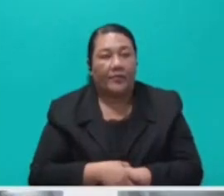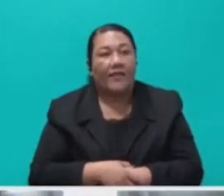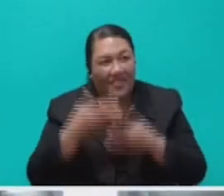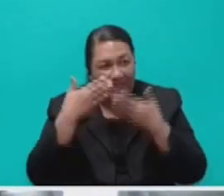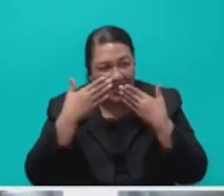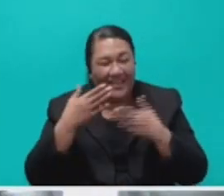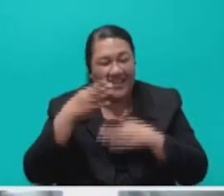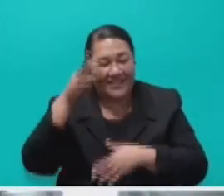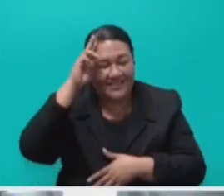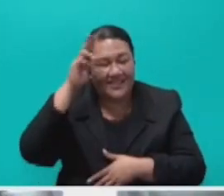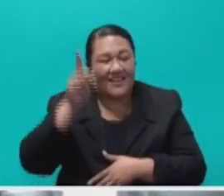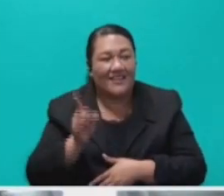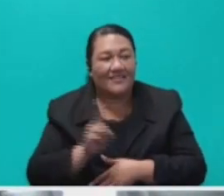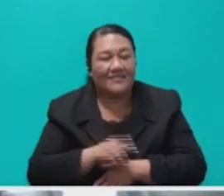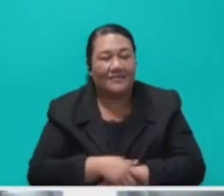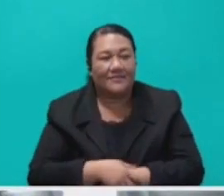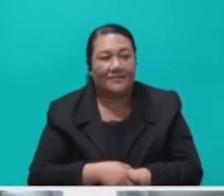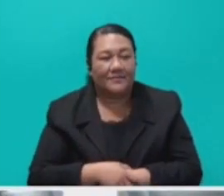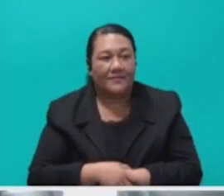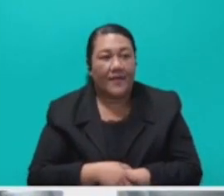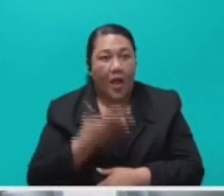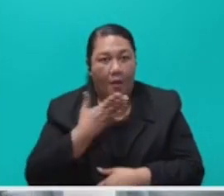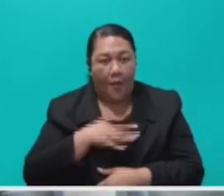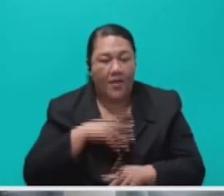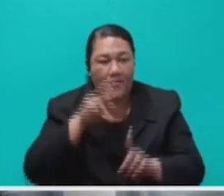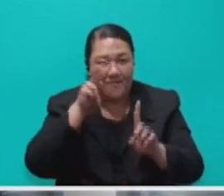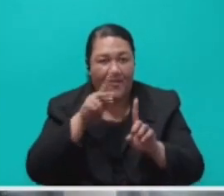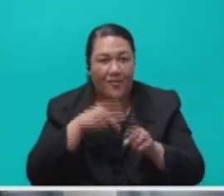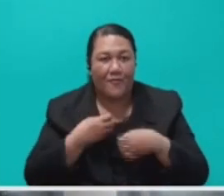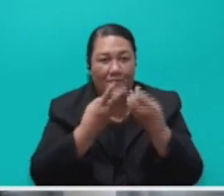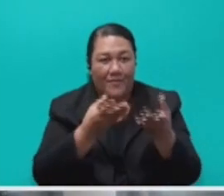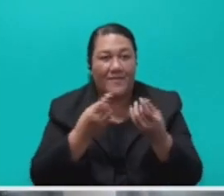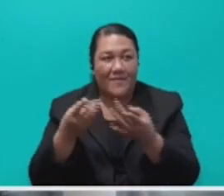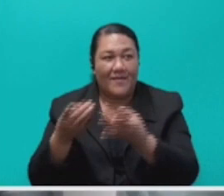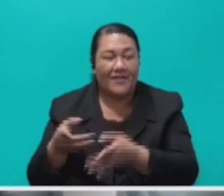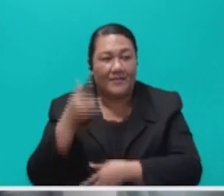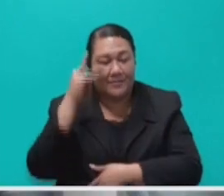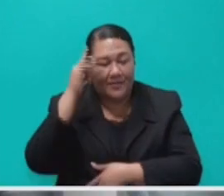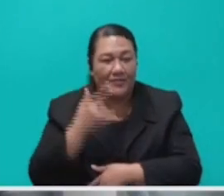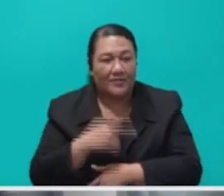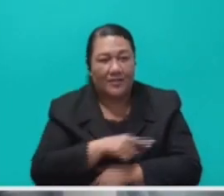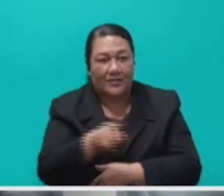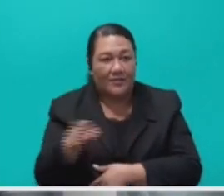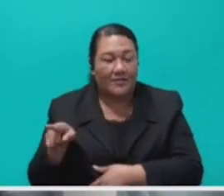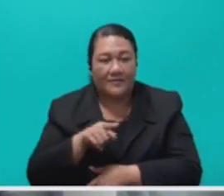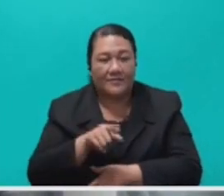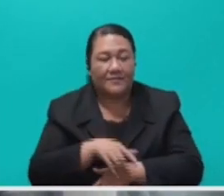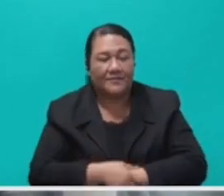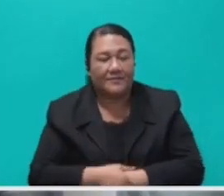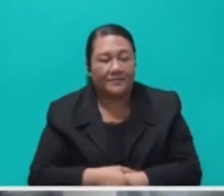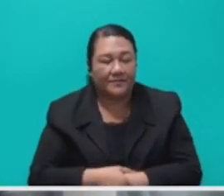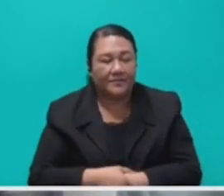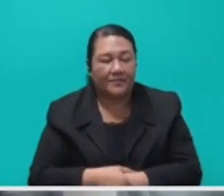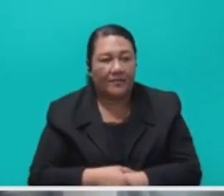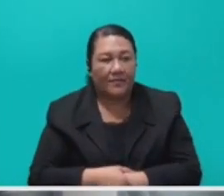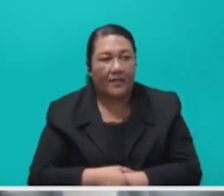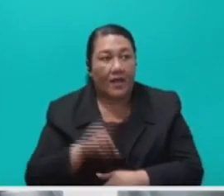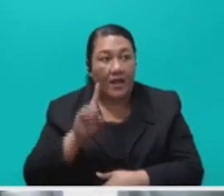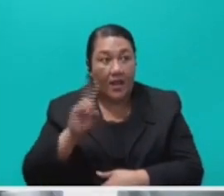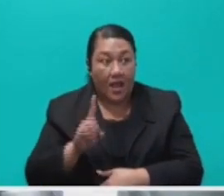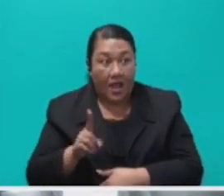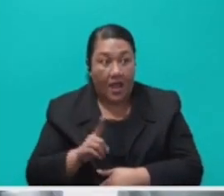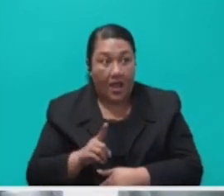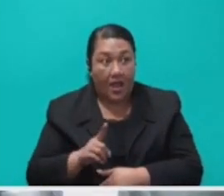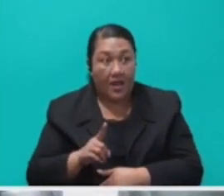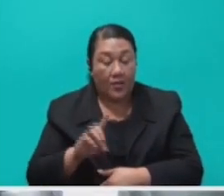Mr. Speaker, sir, I rise to provide my views on the motion before the House. At the outset, let